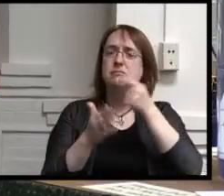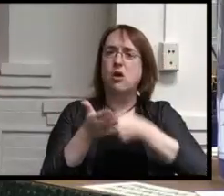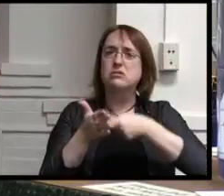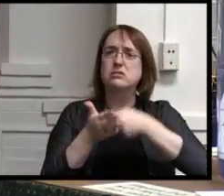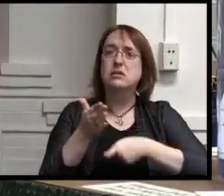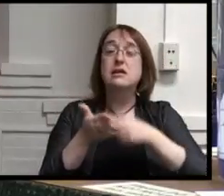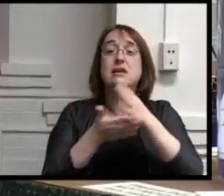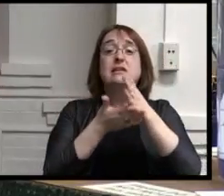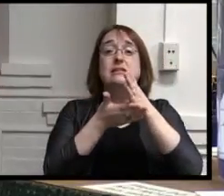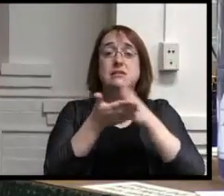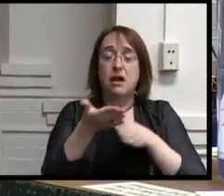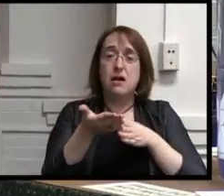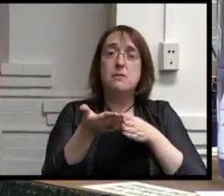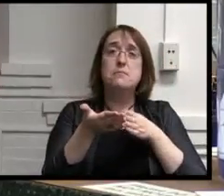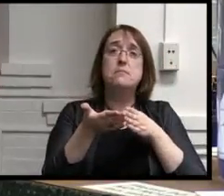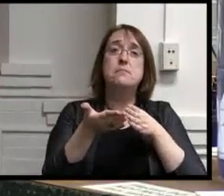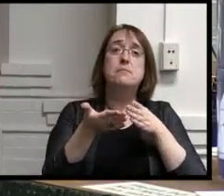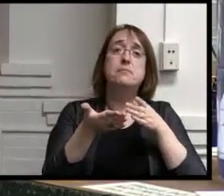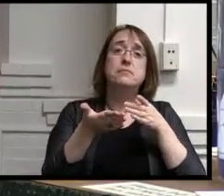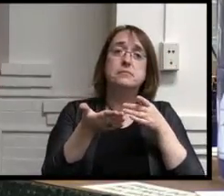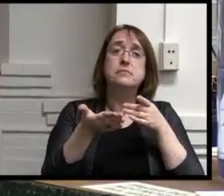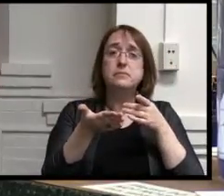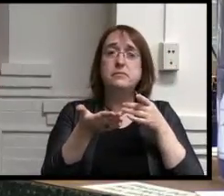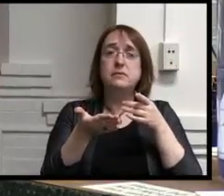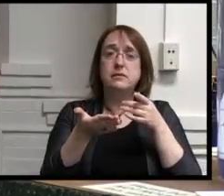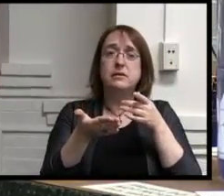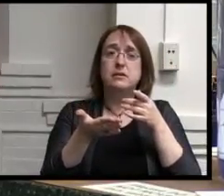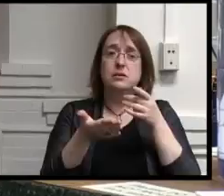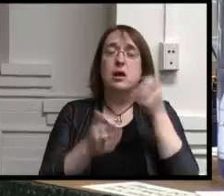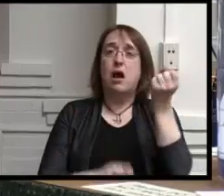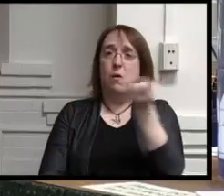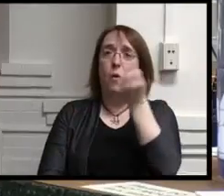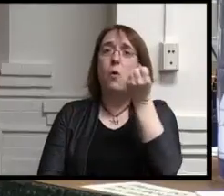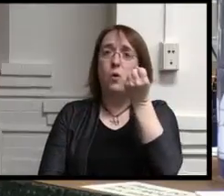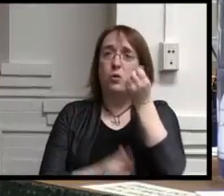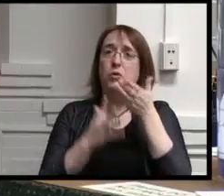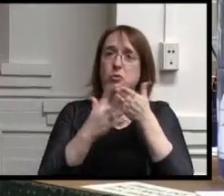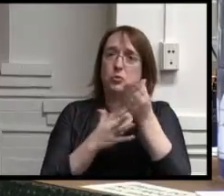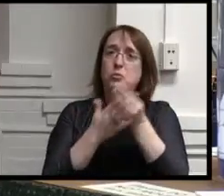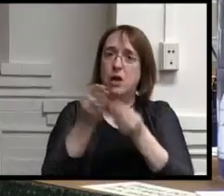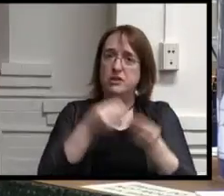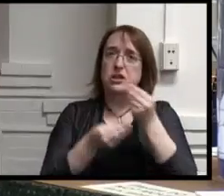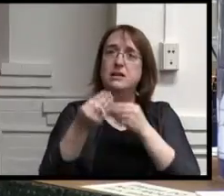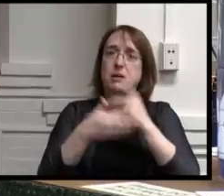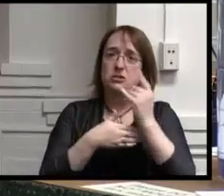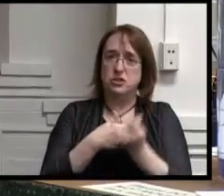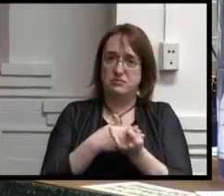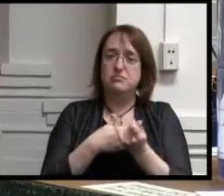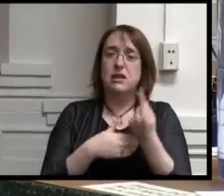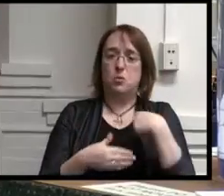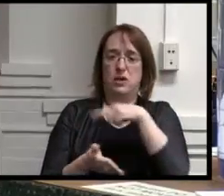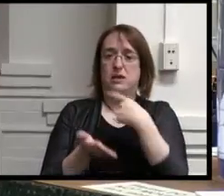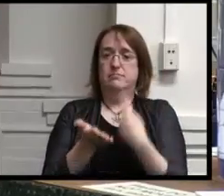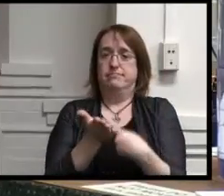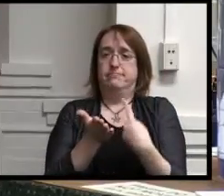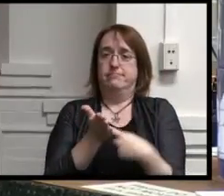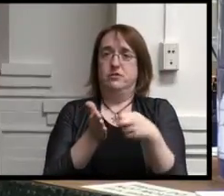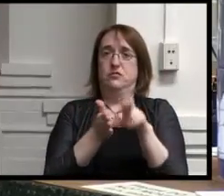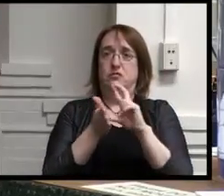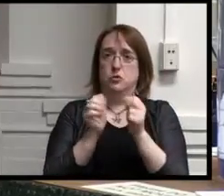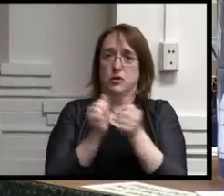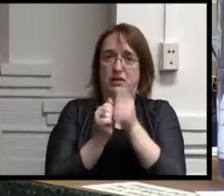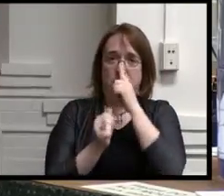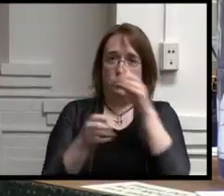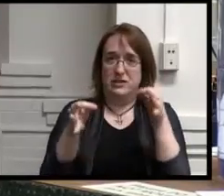it actually had placeholder allocations identified within the project budget that we went through together in the preparation